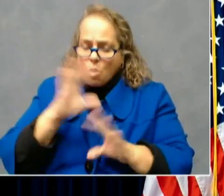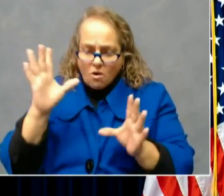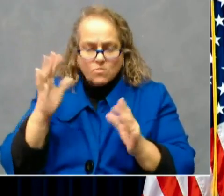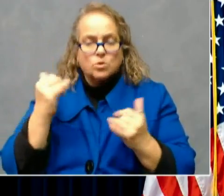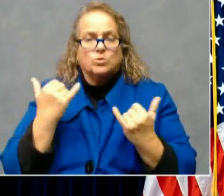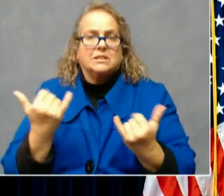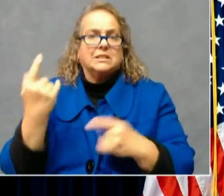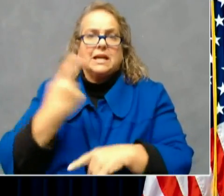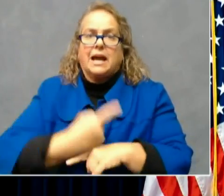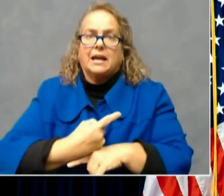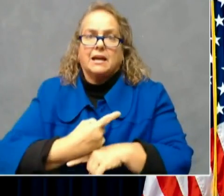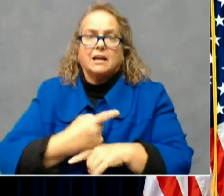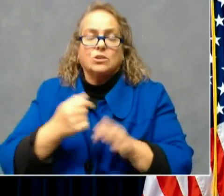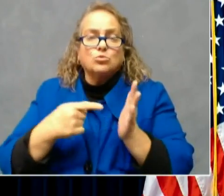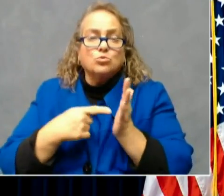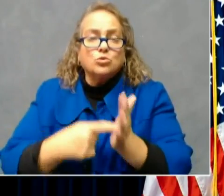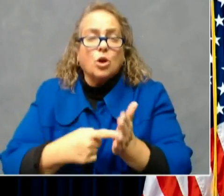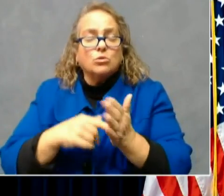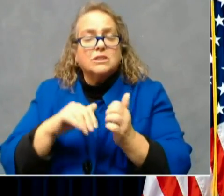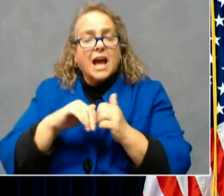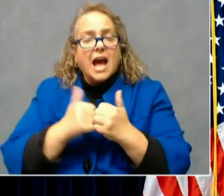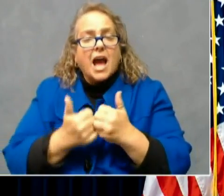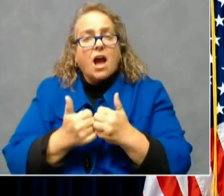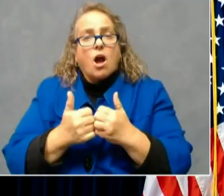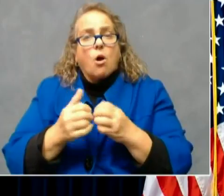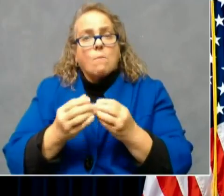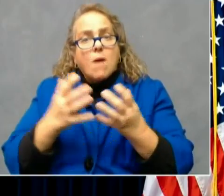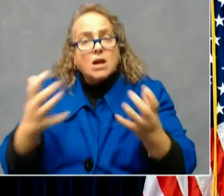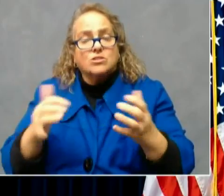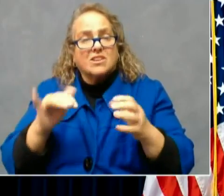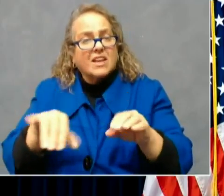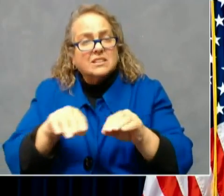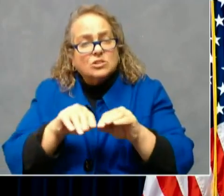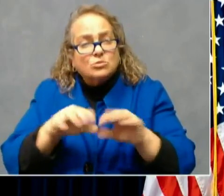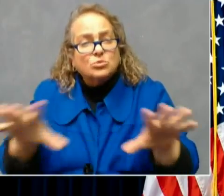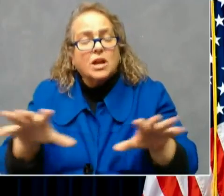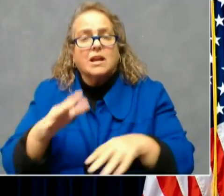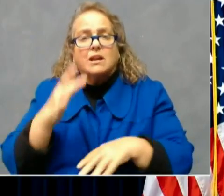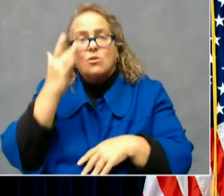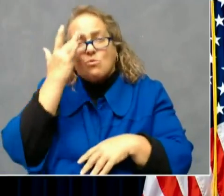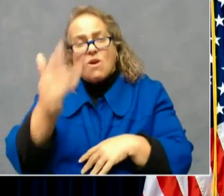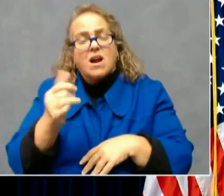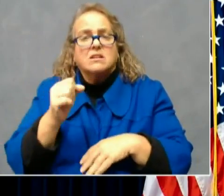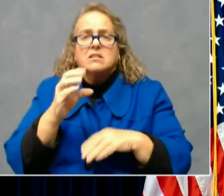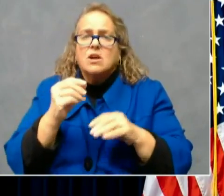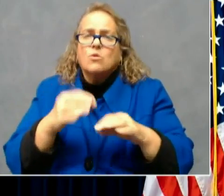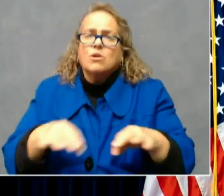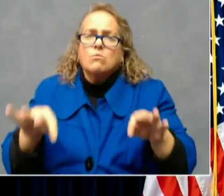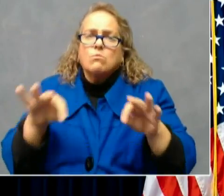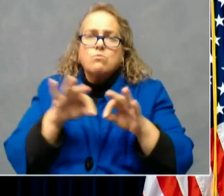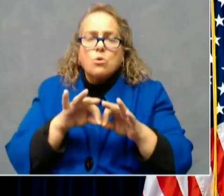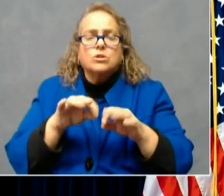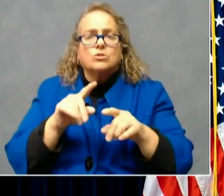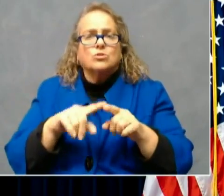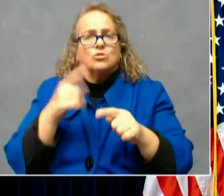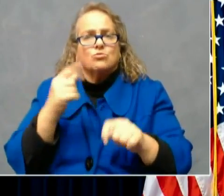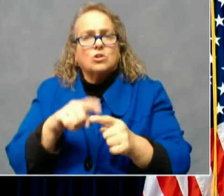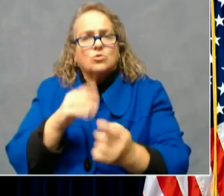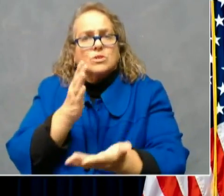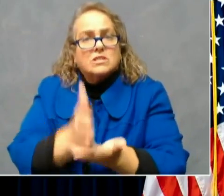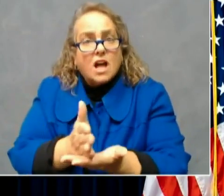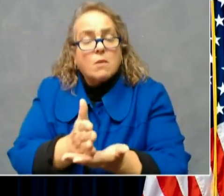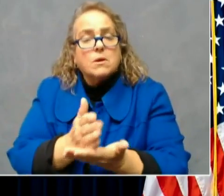thing is spreading and shows why it is so important to take steps to stop it before it gets